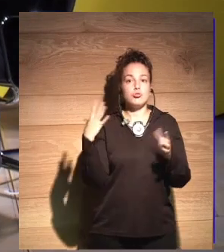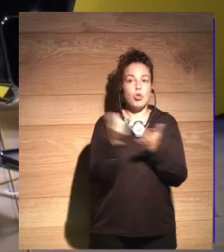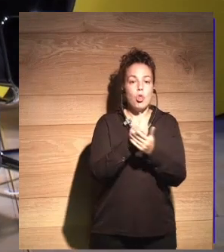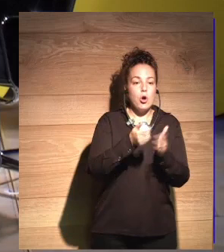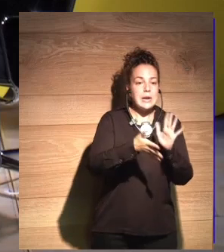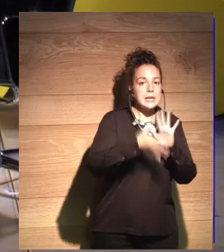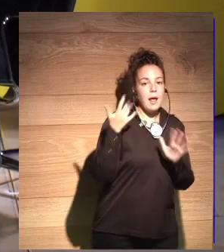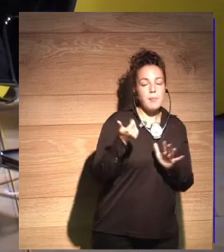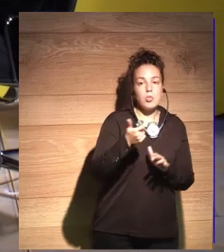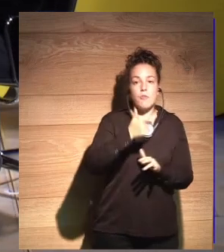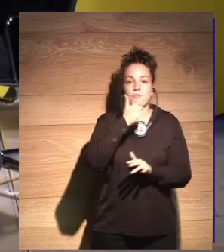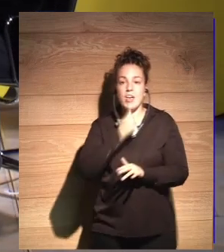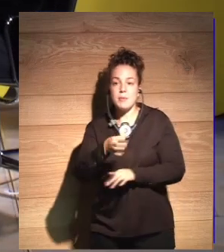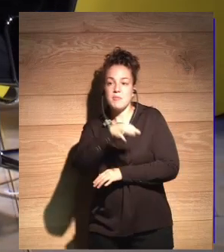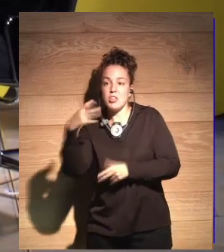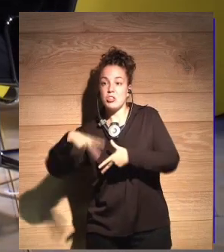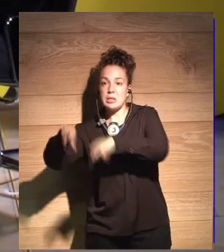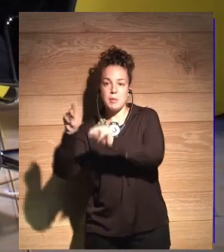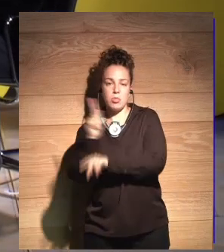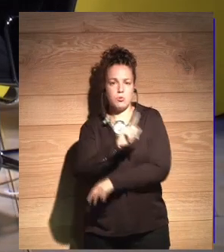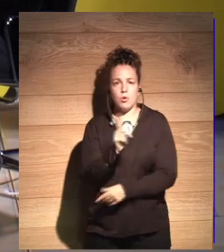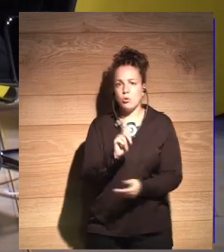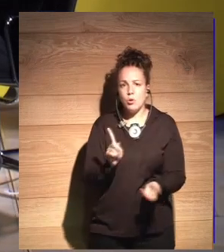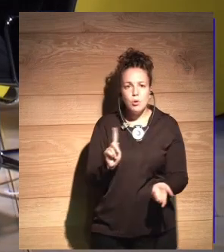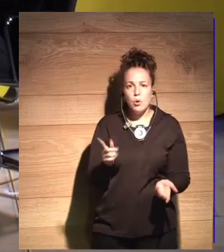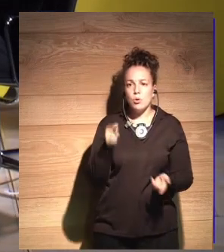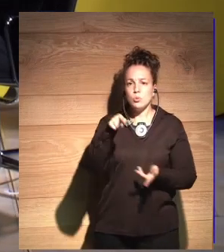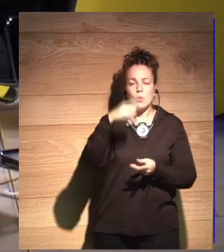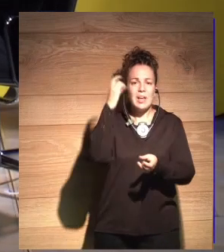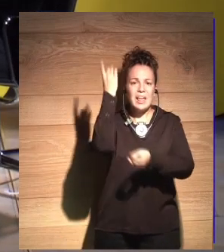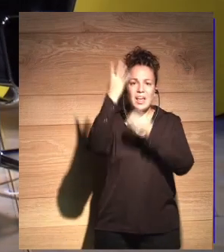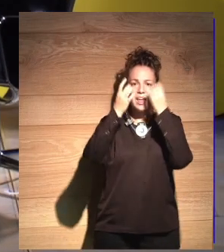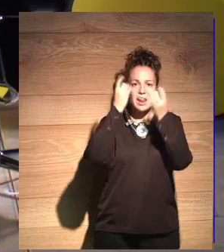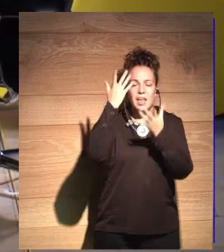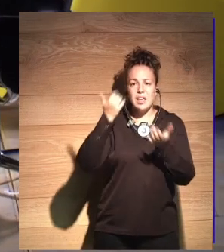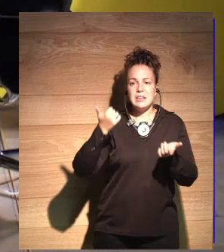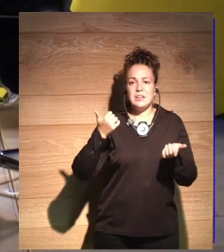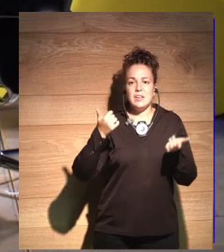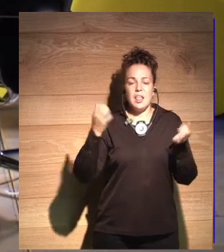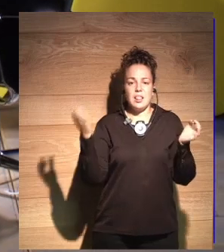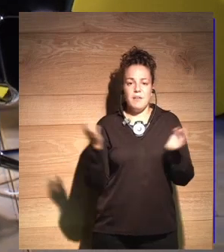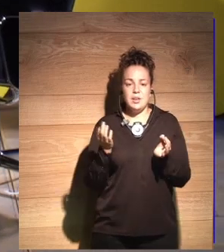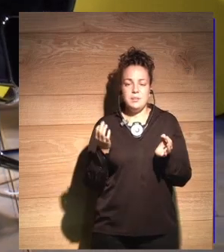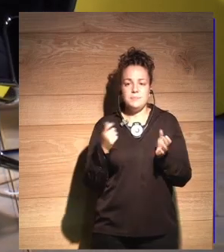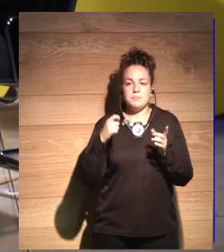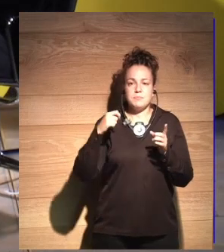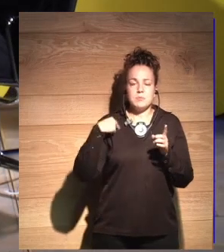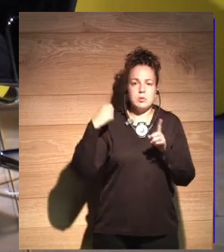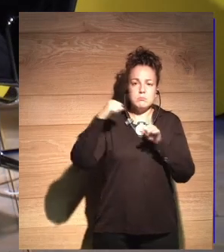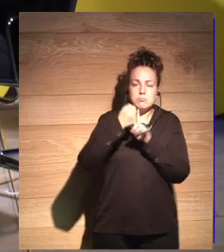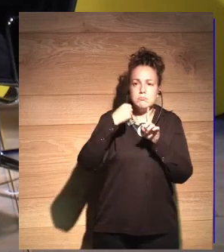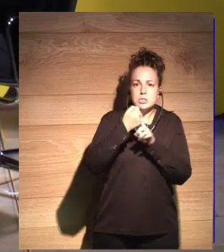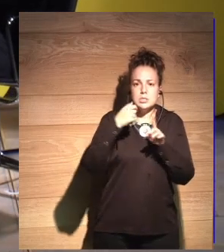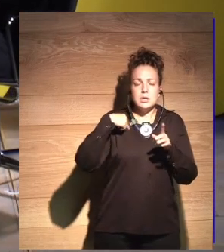But no, not when you're the one creating it. It's going to kick your ass until you get it right.